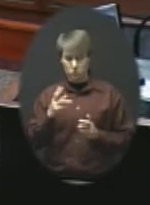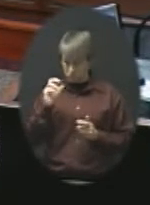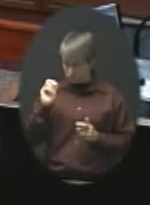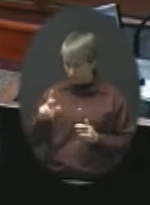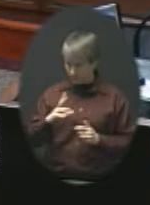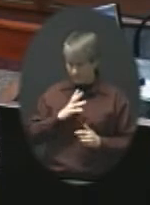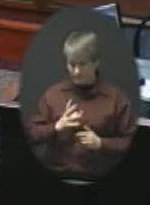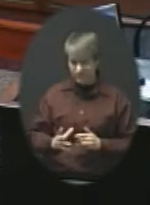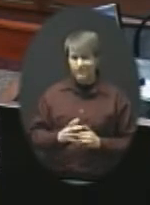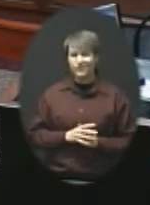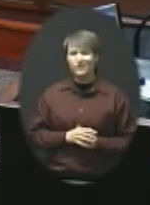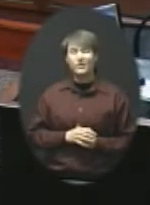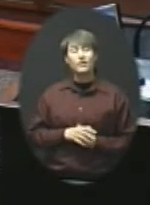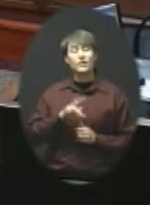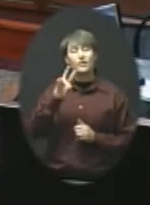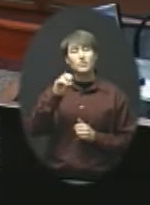okay.